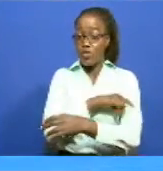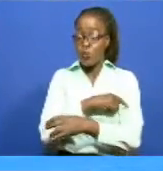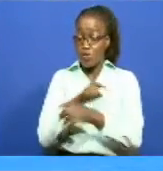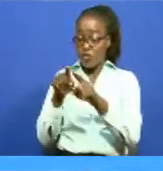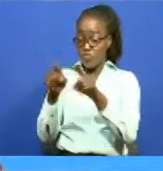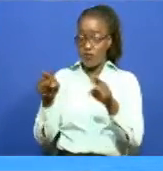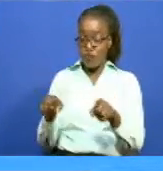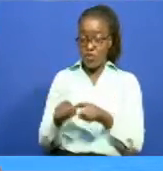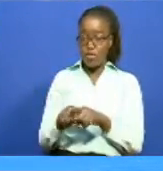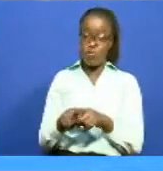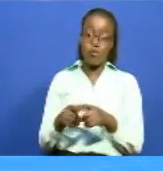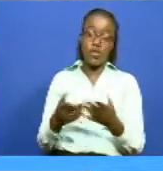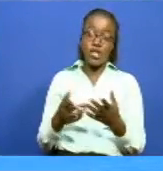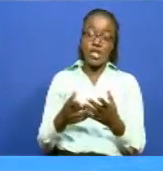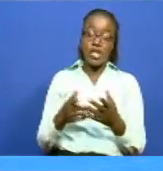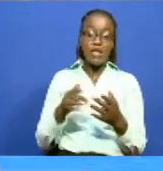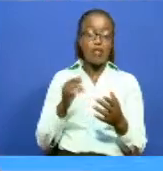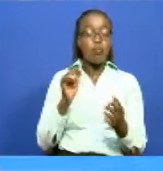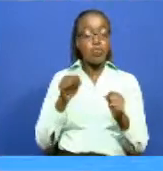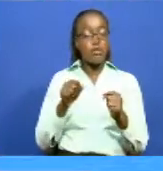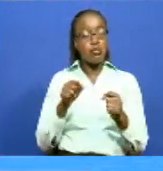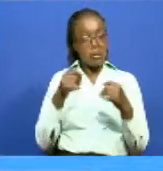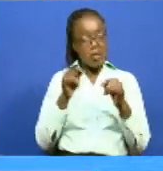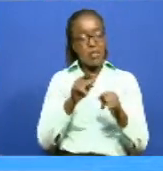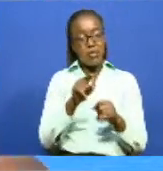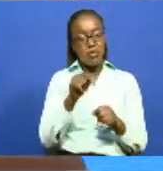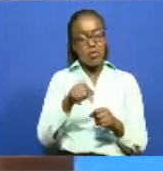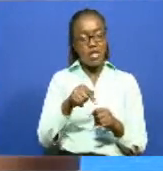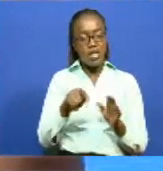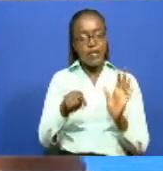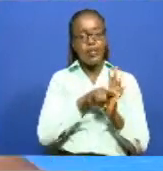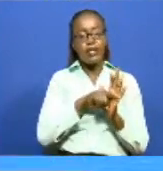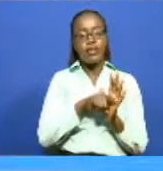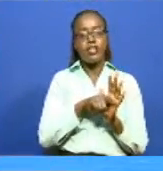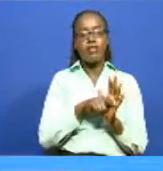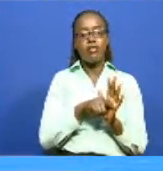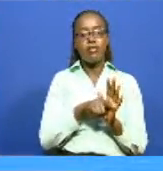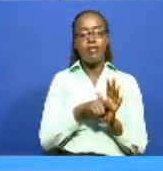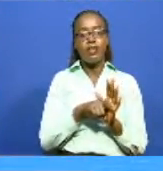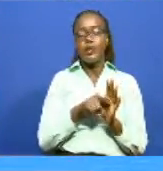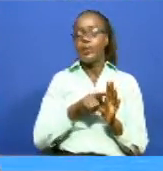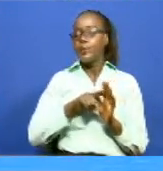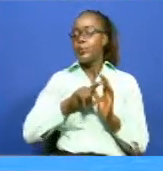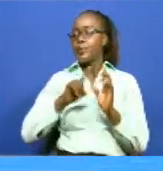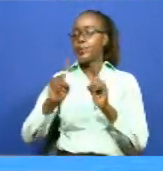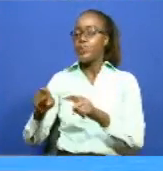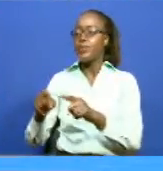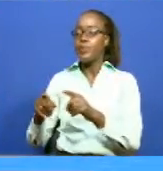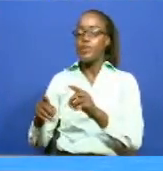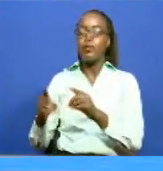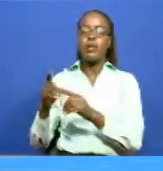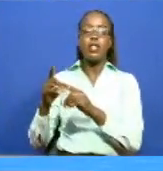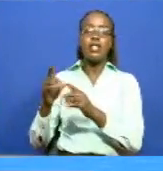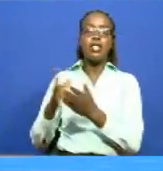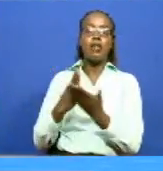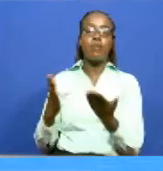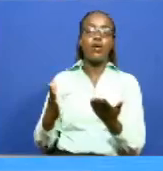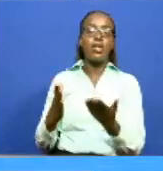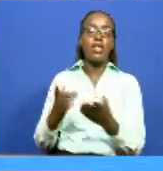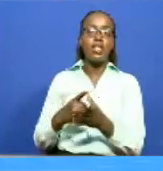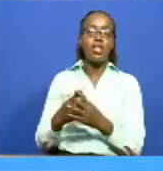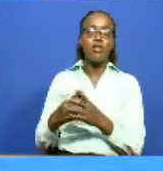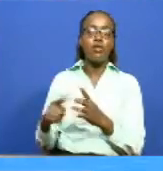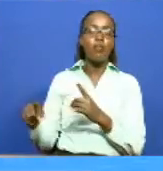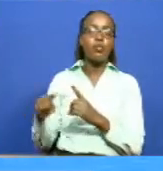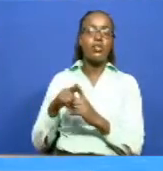disease. I could test you today, you're negative, but then you go in and you meet someone and you turn positive. So then